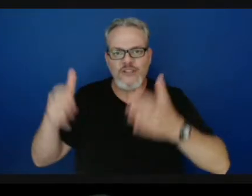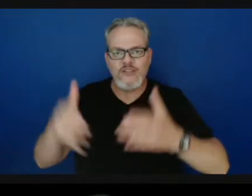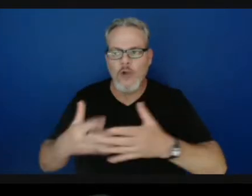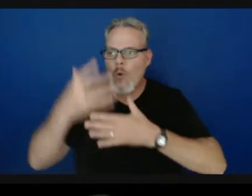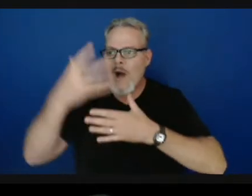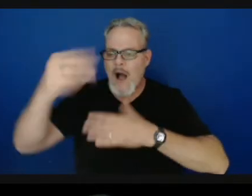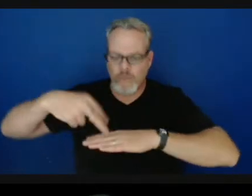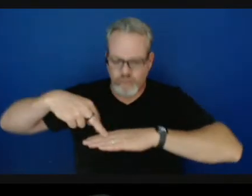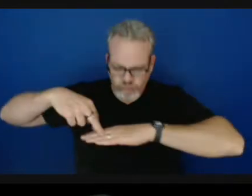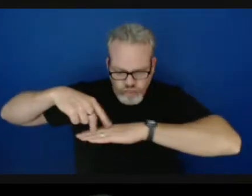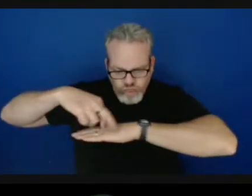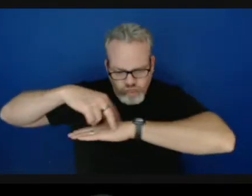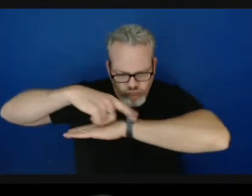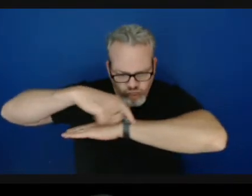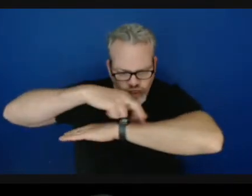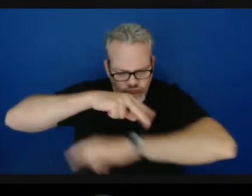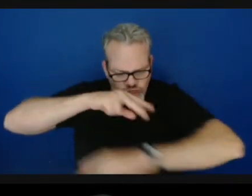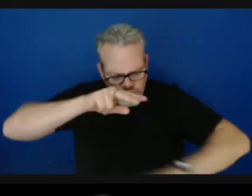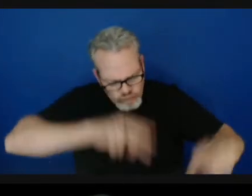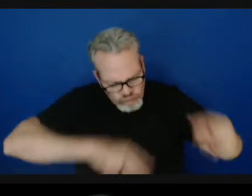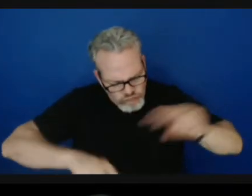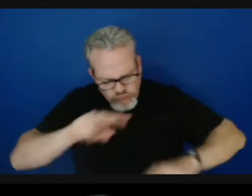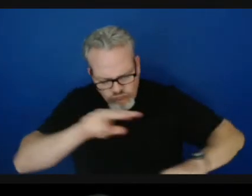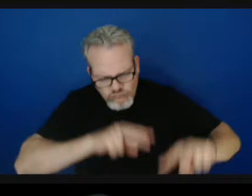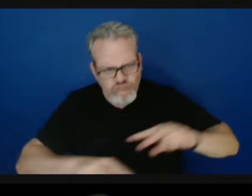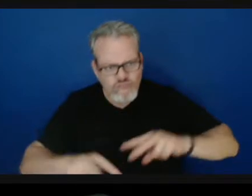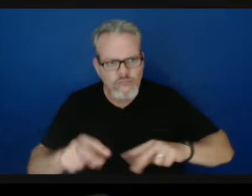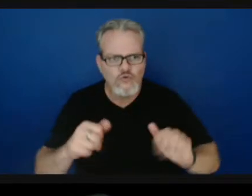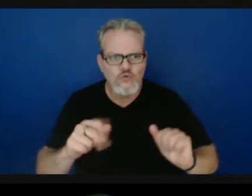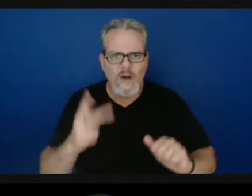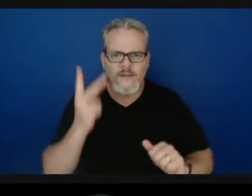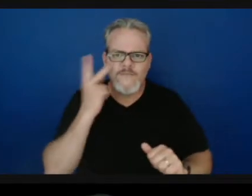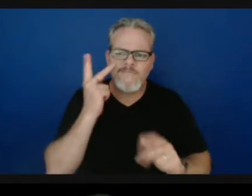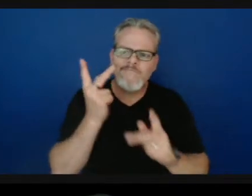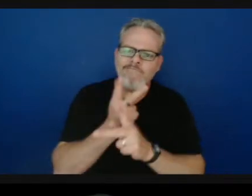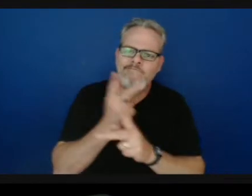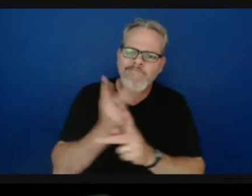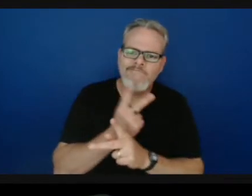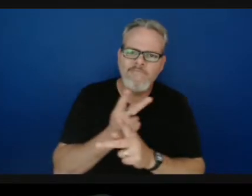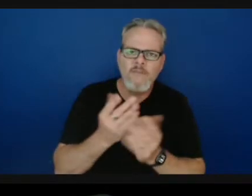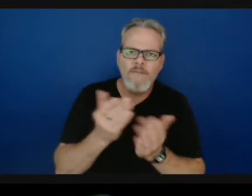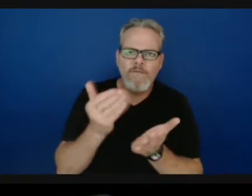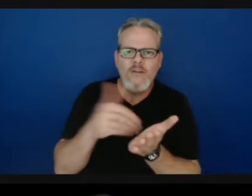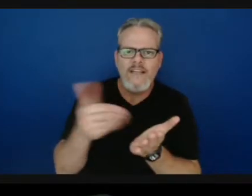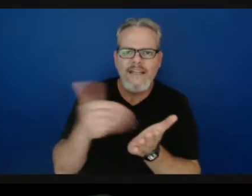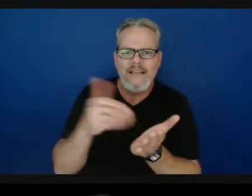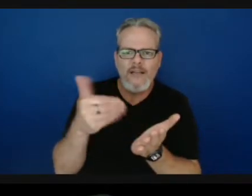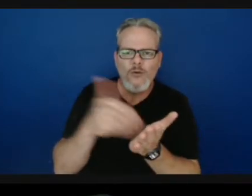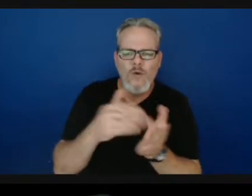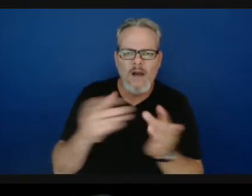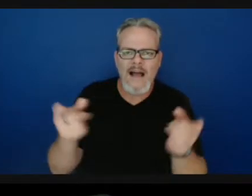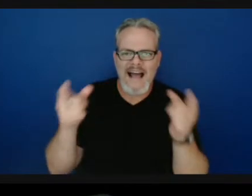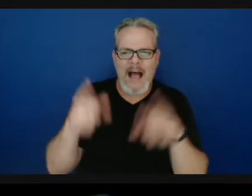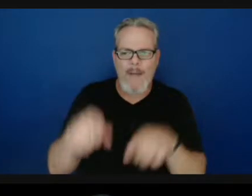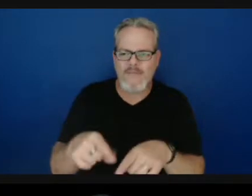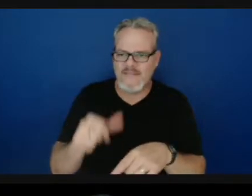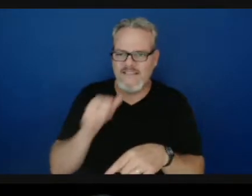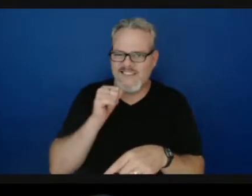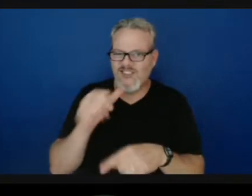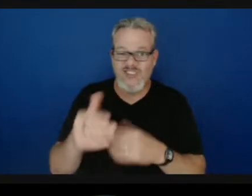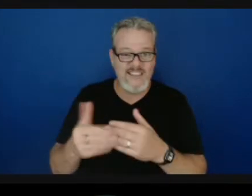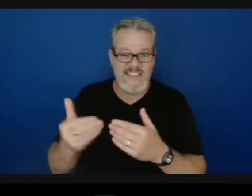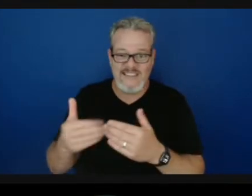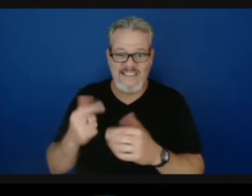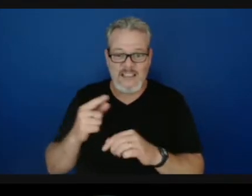lava flows and how frequently do these things happen, right? And it's just less frequent here than most other places. It doesn't get out as easy. It's more of a